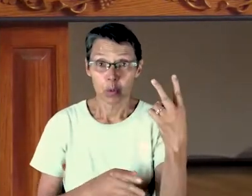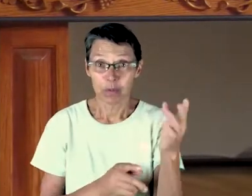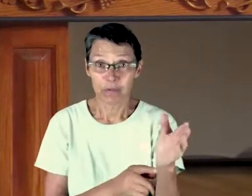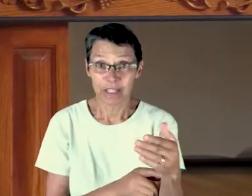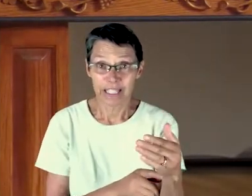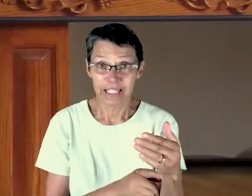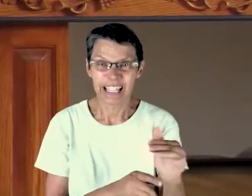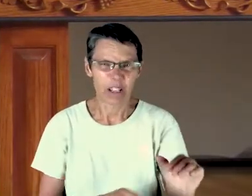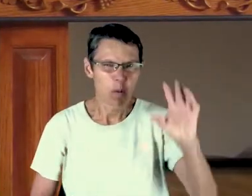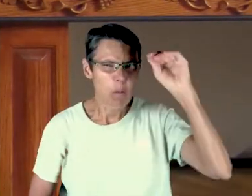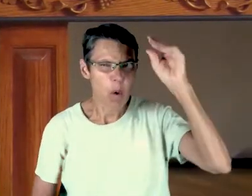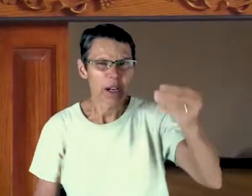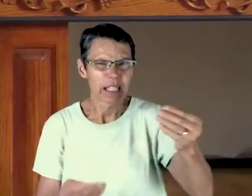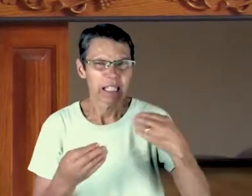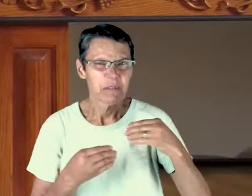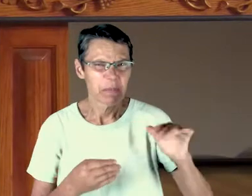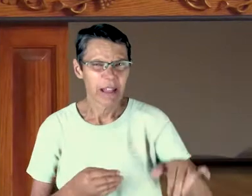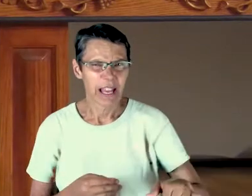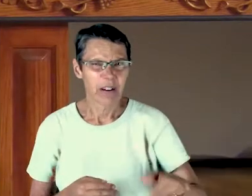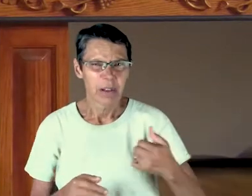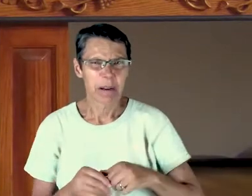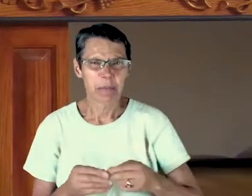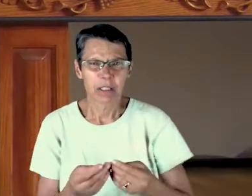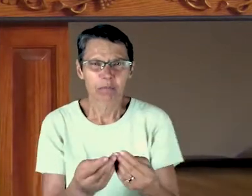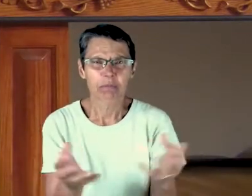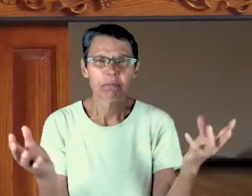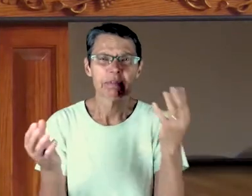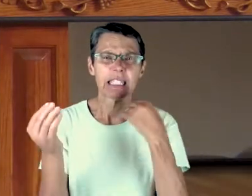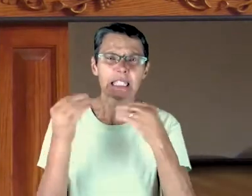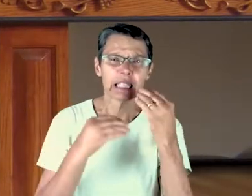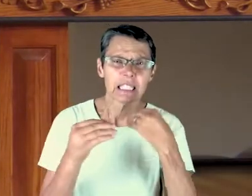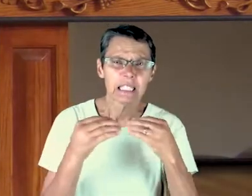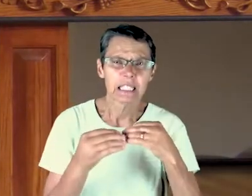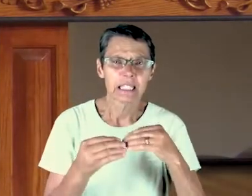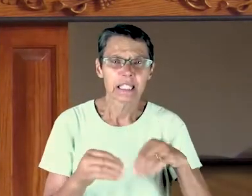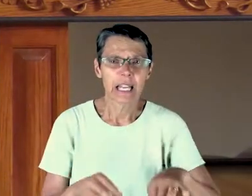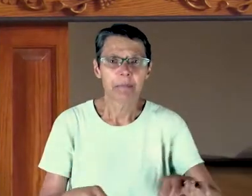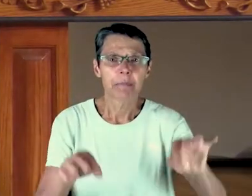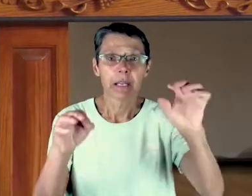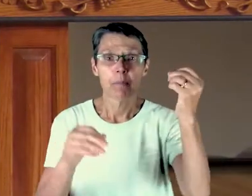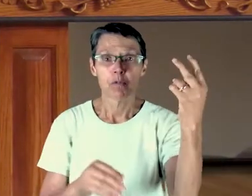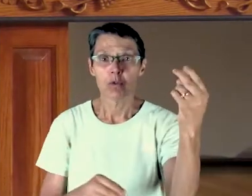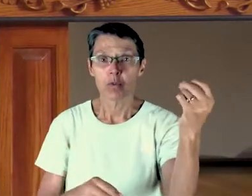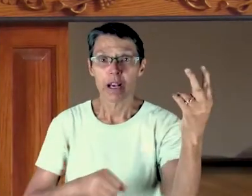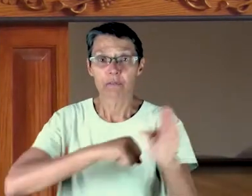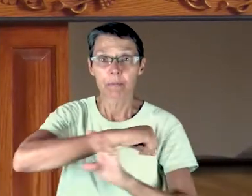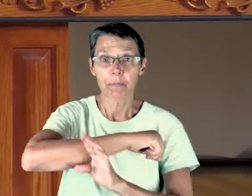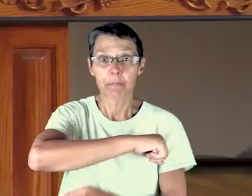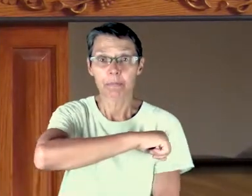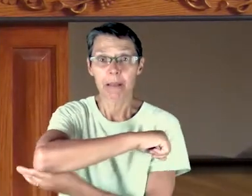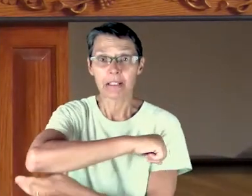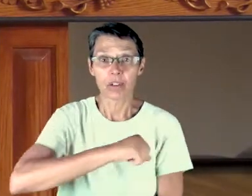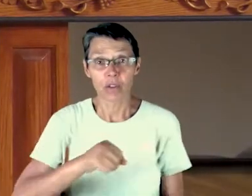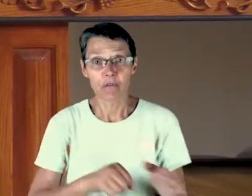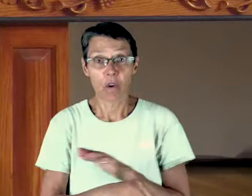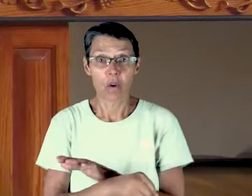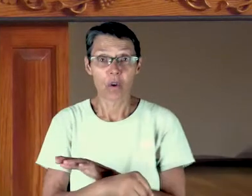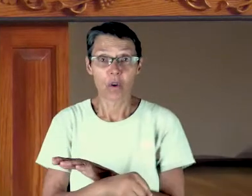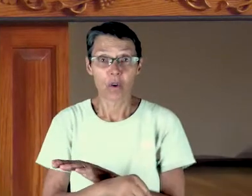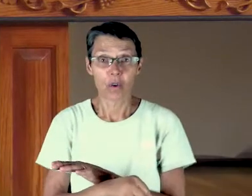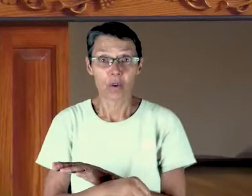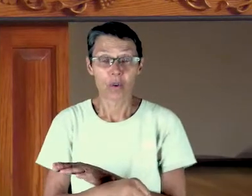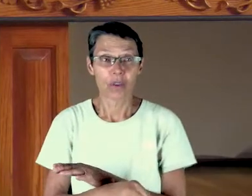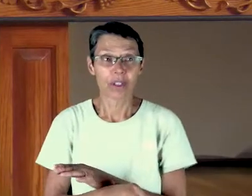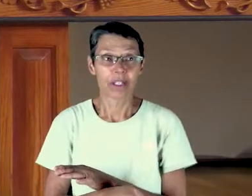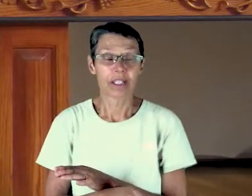they're satisfied. And there are 12 baskets full of fragments left over. It says that Jesus senses that they intend to make